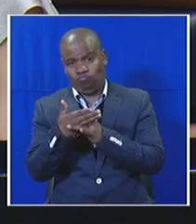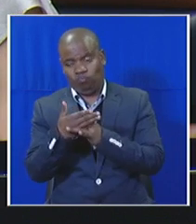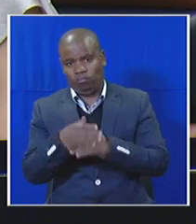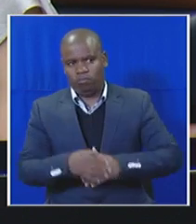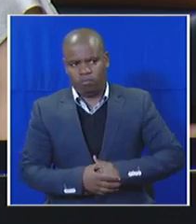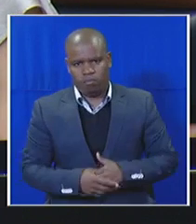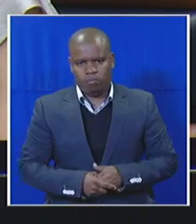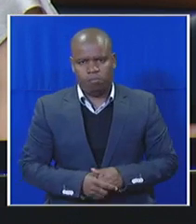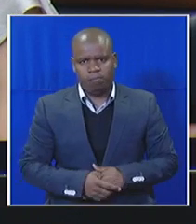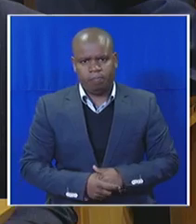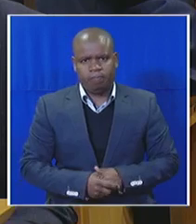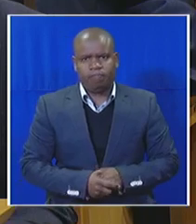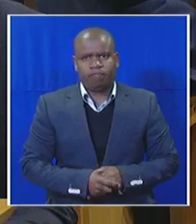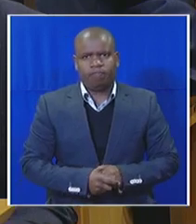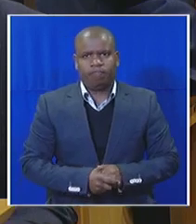Can I